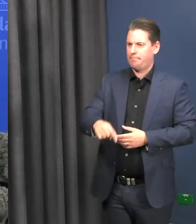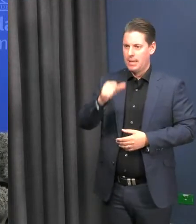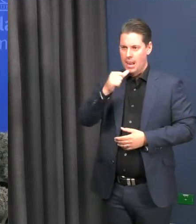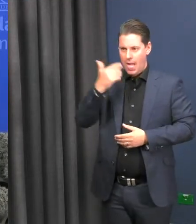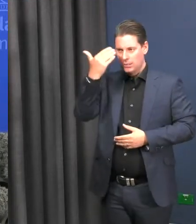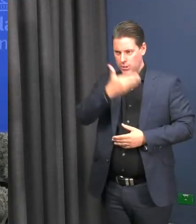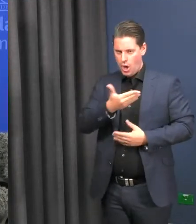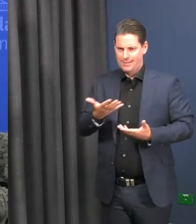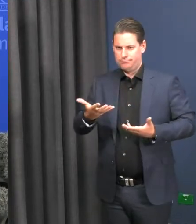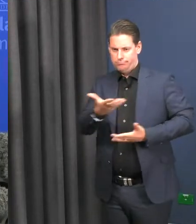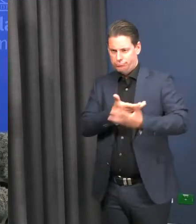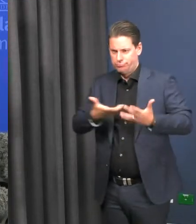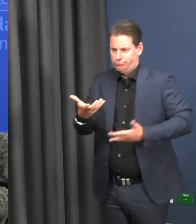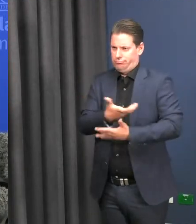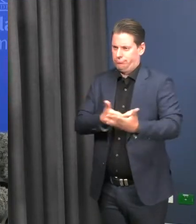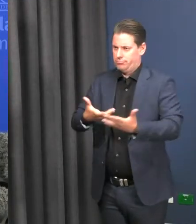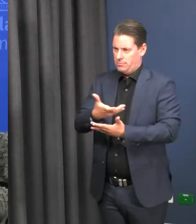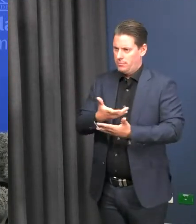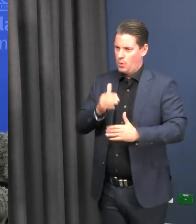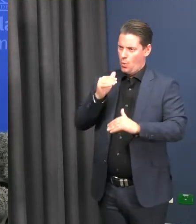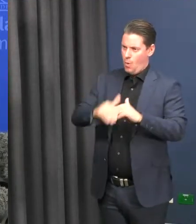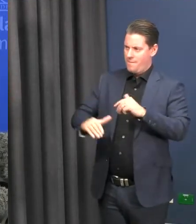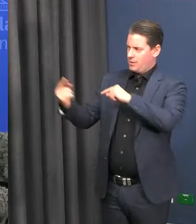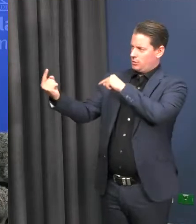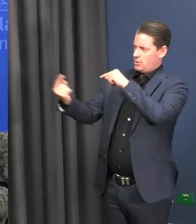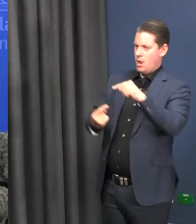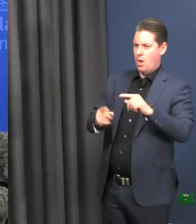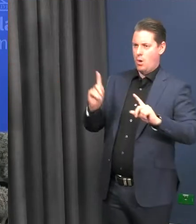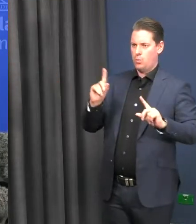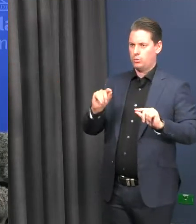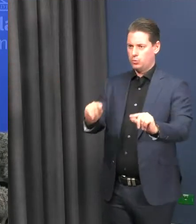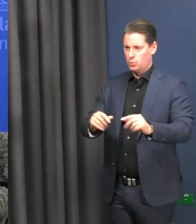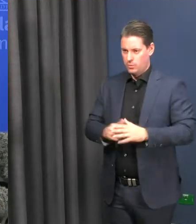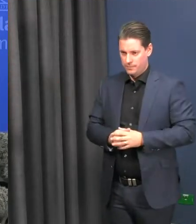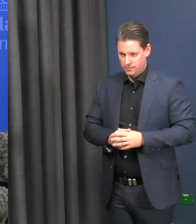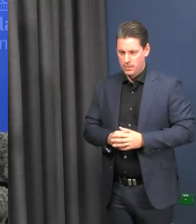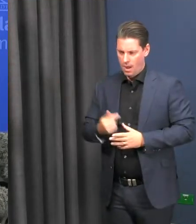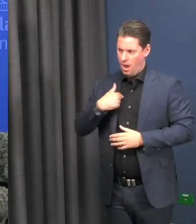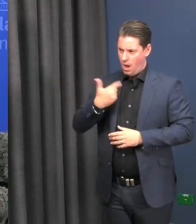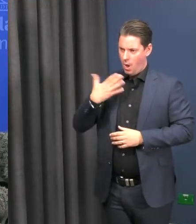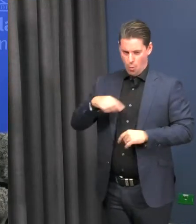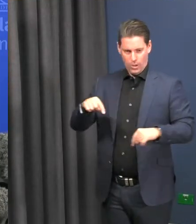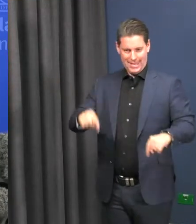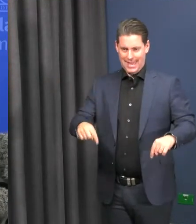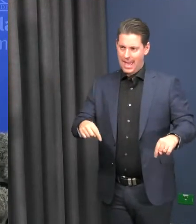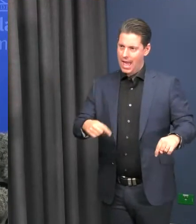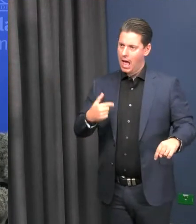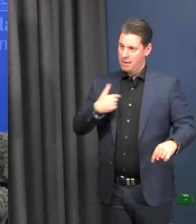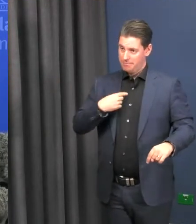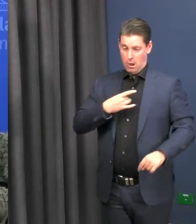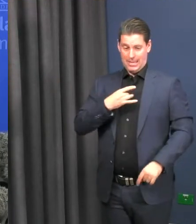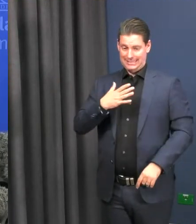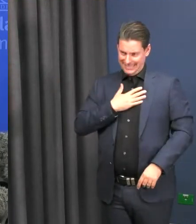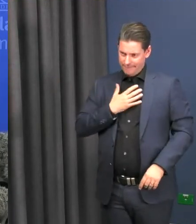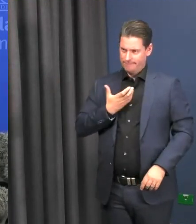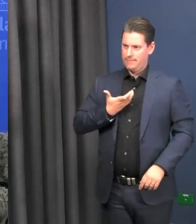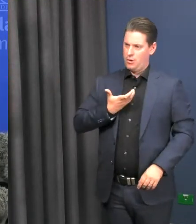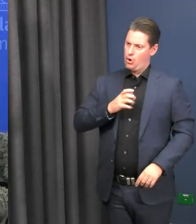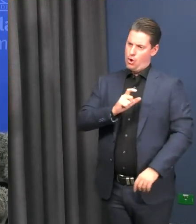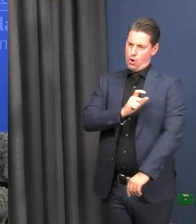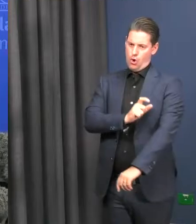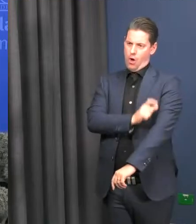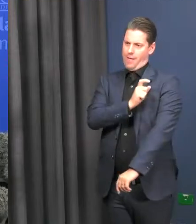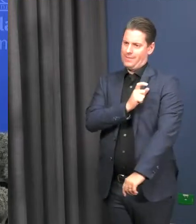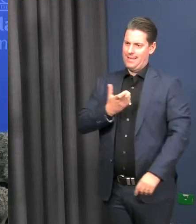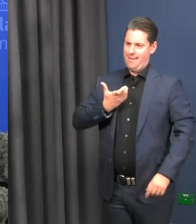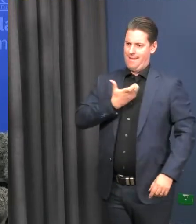night. And then I wanted to attend to make sure that I was comfortable that all